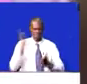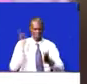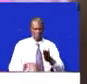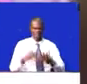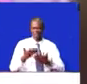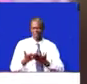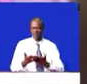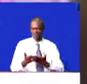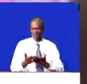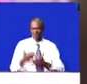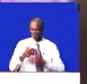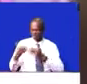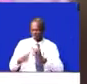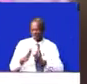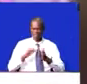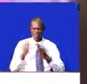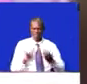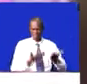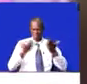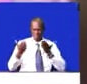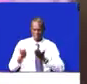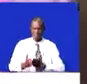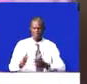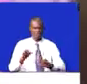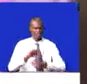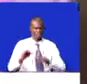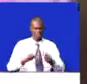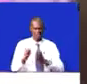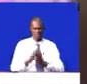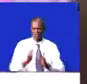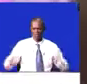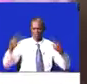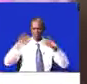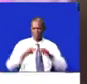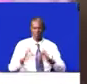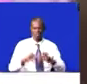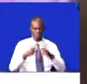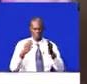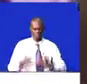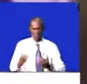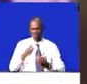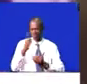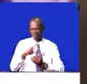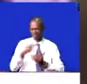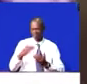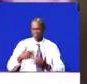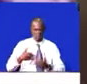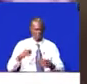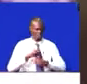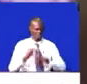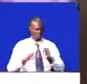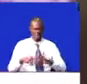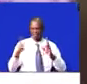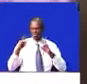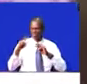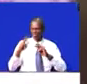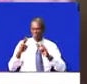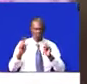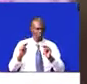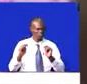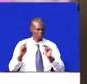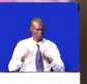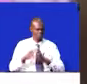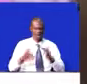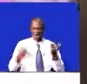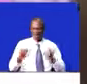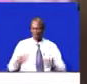colleagues, we'll be bidding strongly to host the devolution conference. Now Sasa, she is telling me there's no way devolution conference will